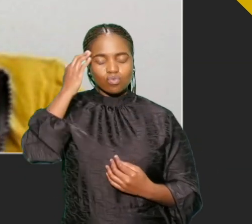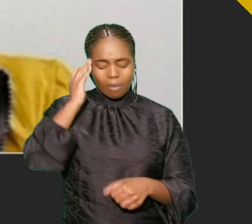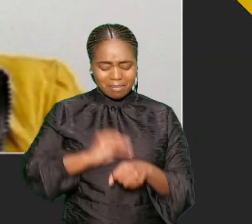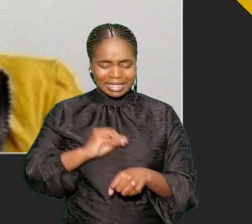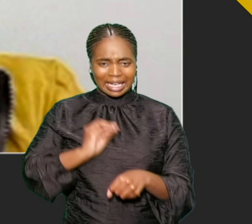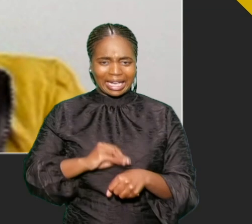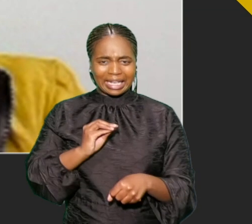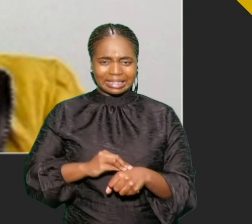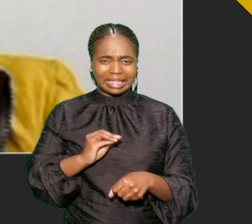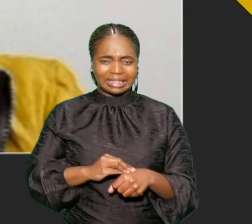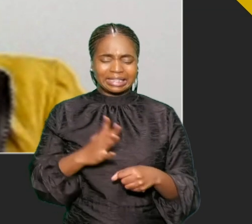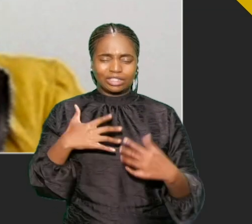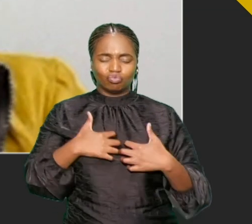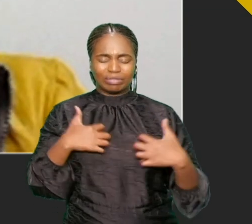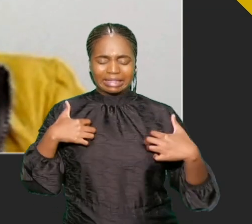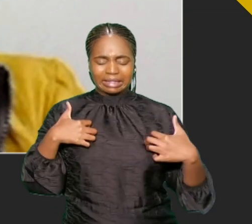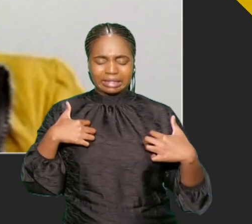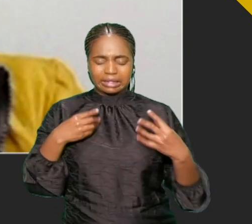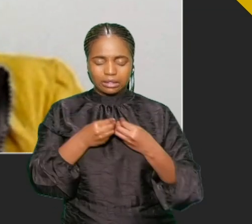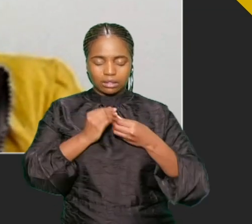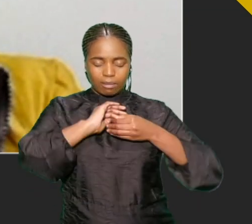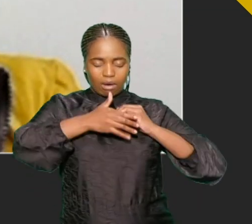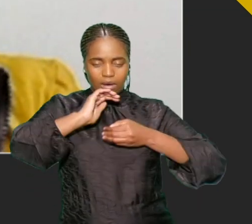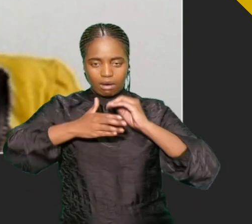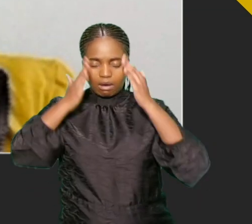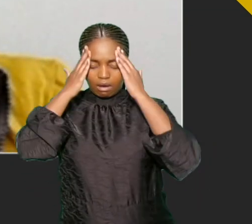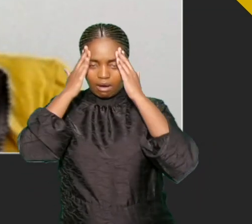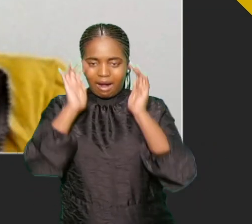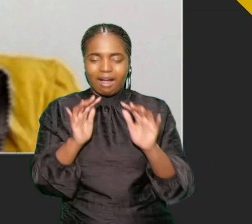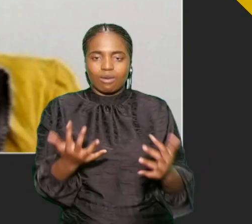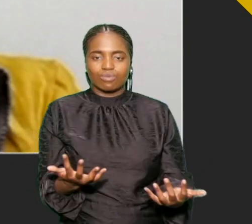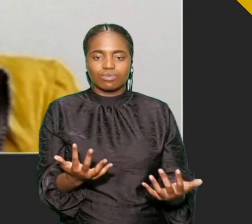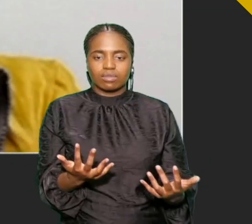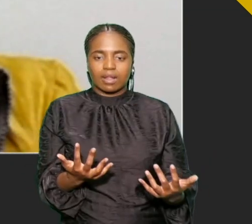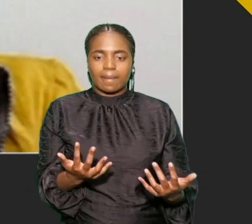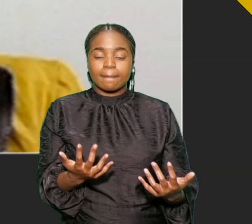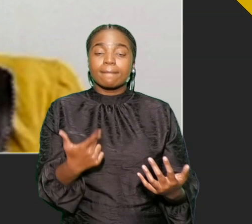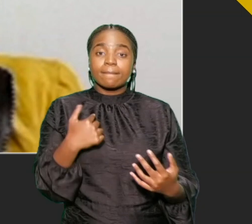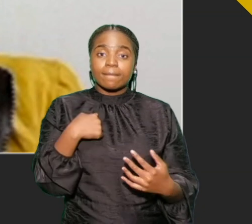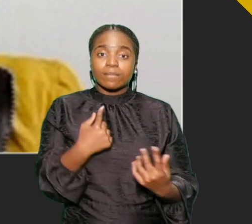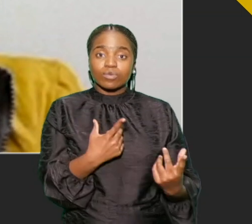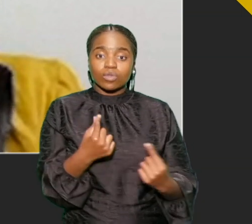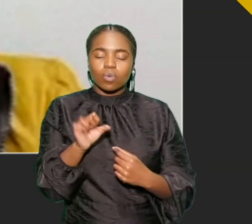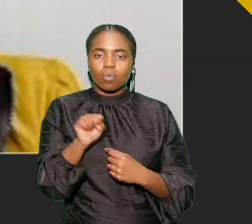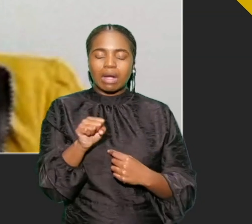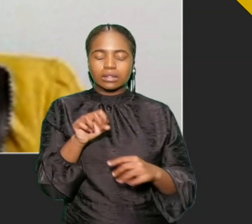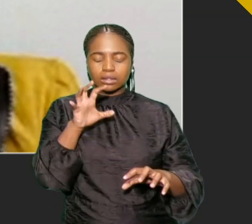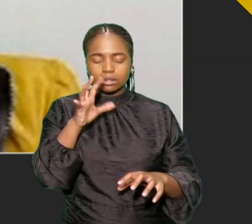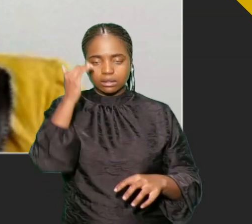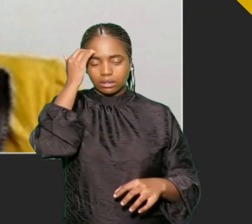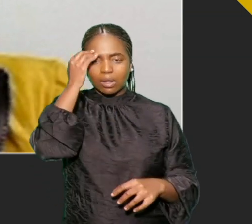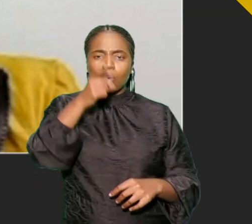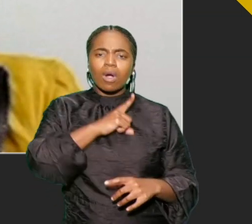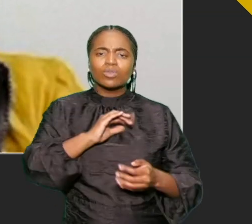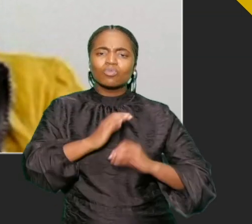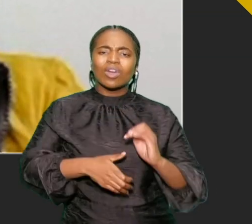we have what we call a stress response. And our brain goes into a flight or freeze mode, but that's to